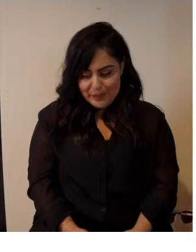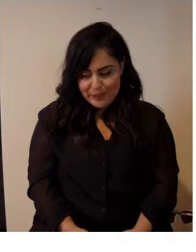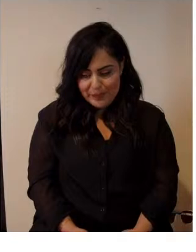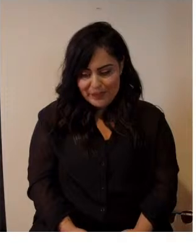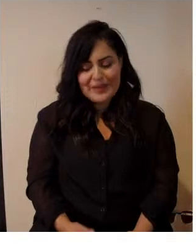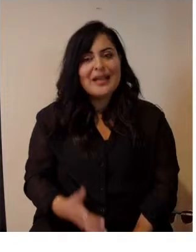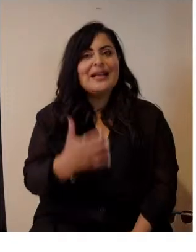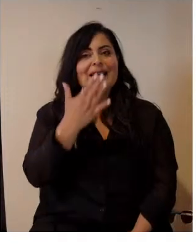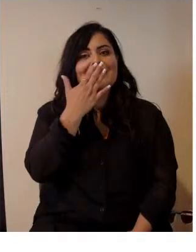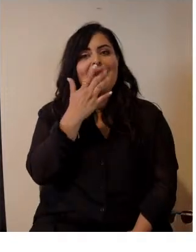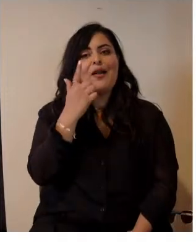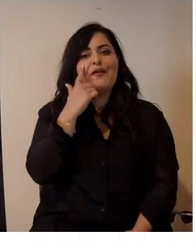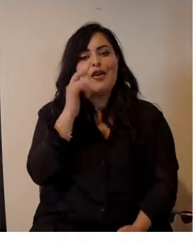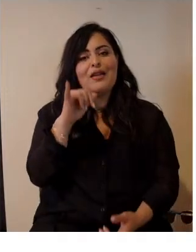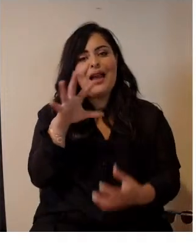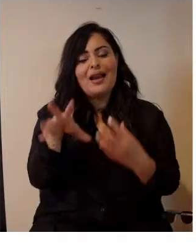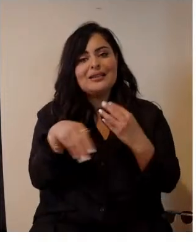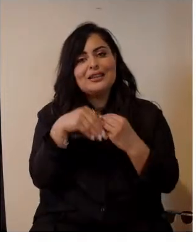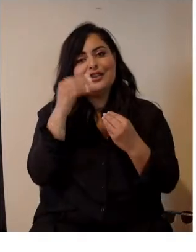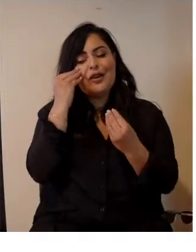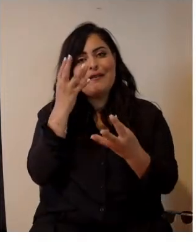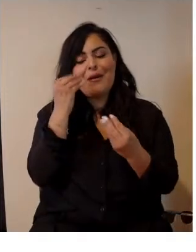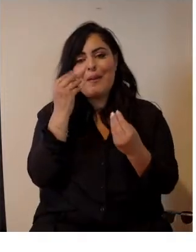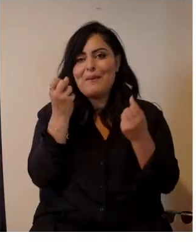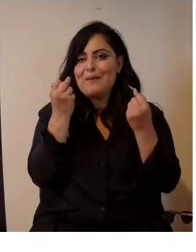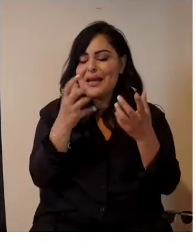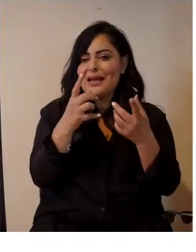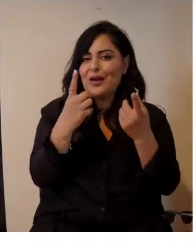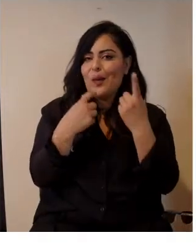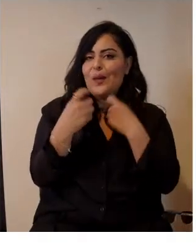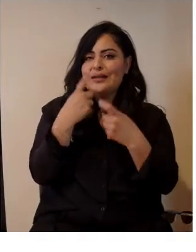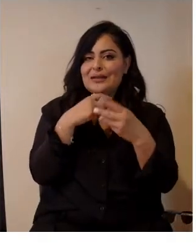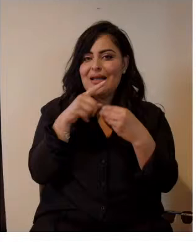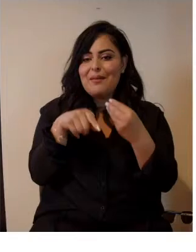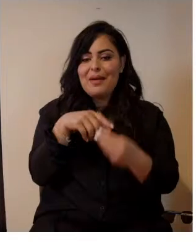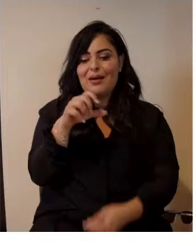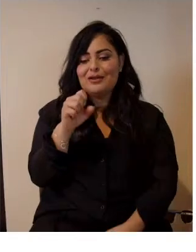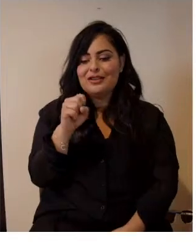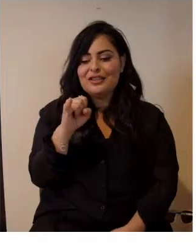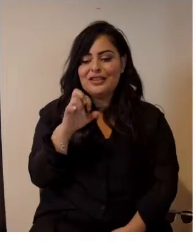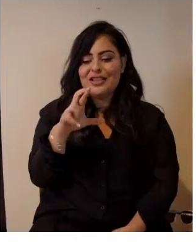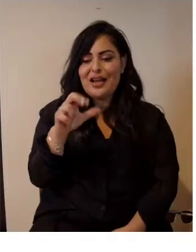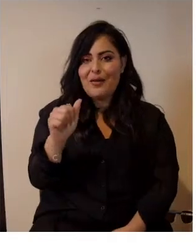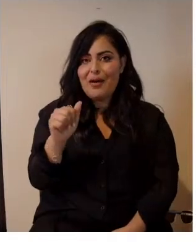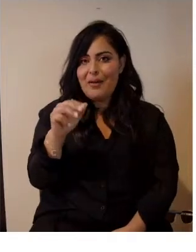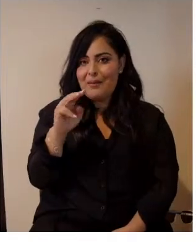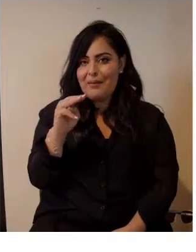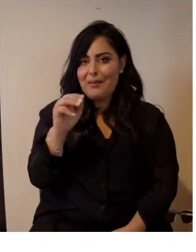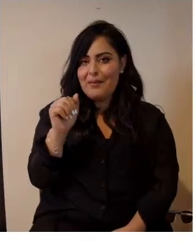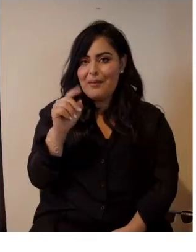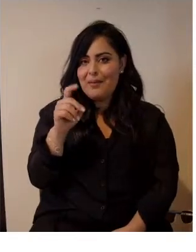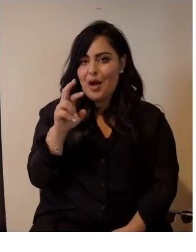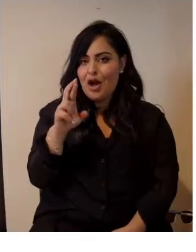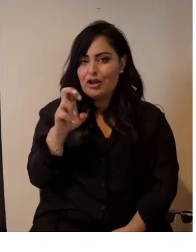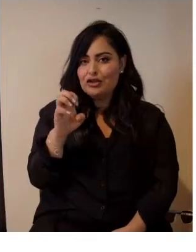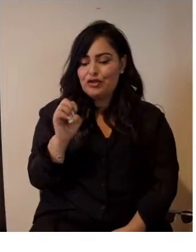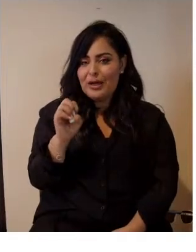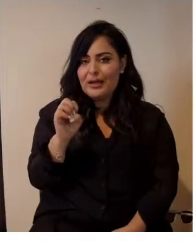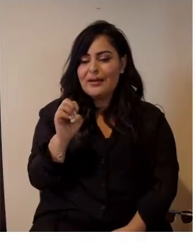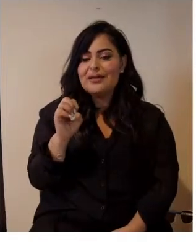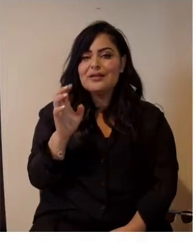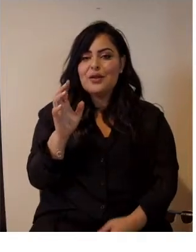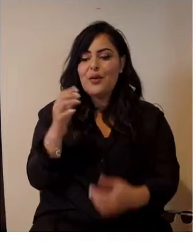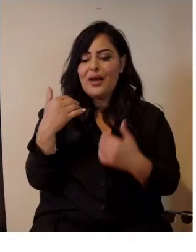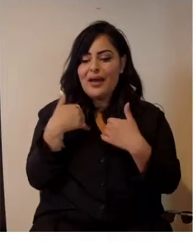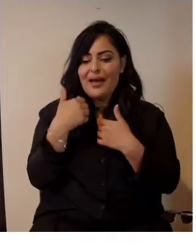Thank you guys for that additional information. A lot of inquiries have come in about Sierra Madre. So to speak in regards to what's happening in Sierra Madre, we have